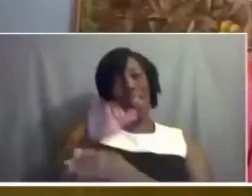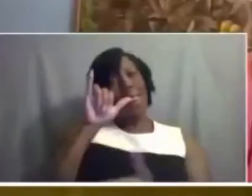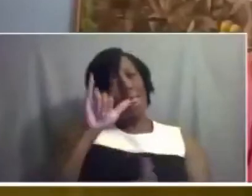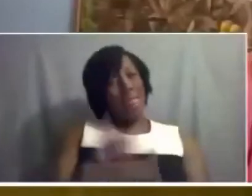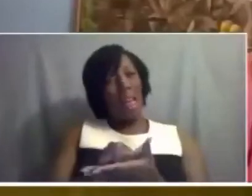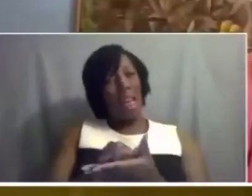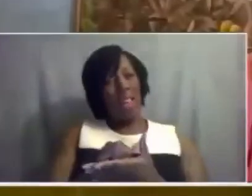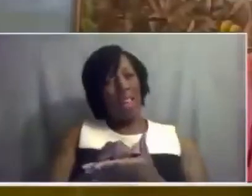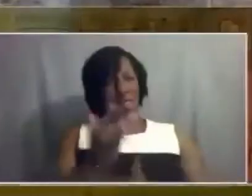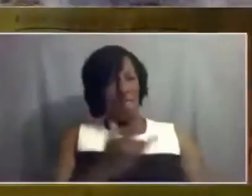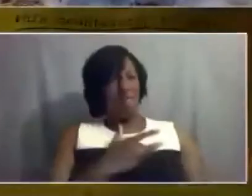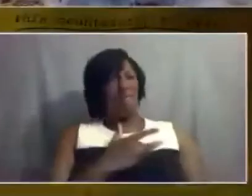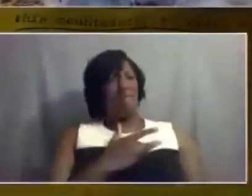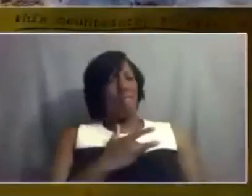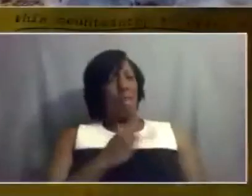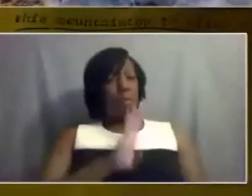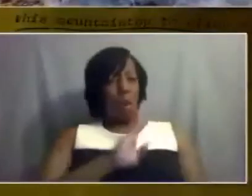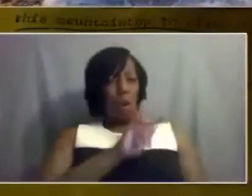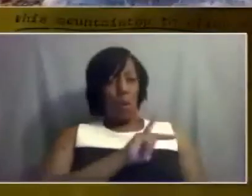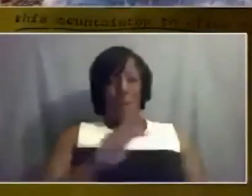Martin Luther King's speech.